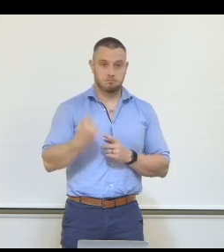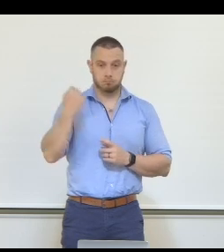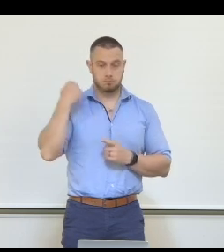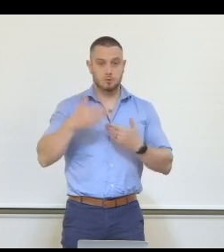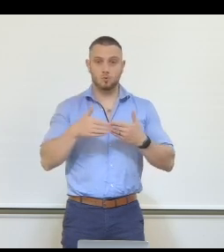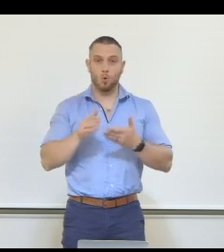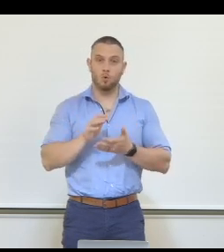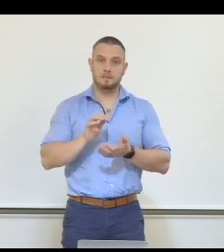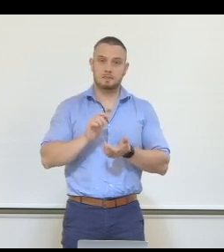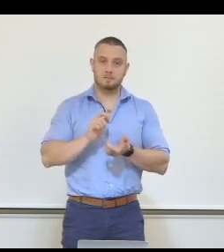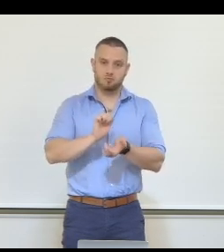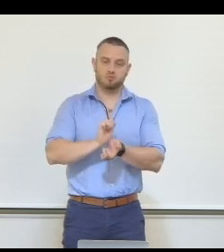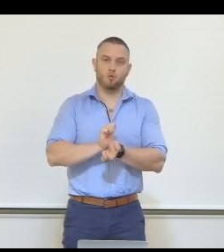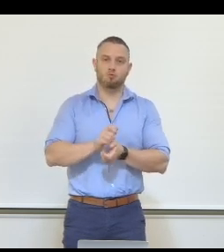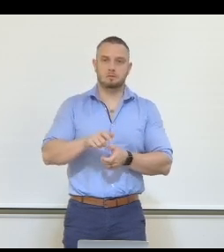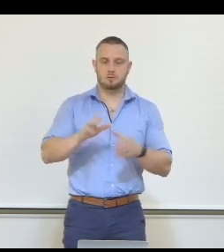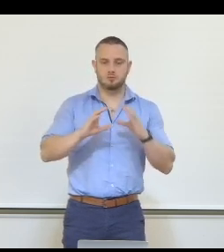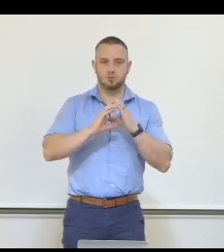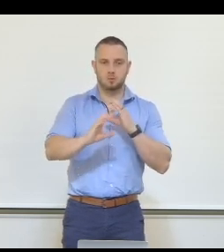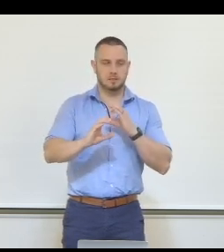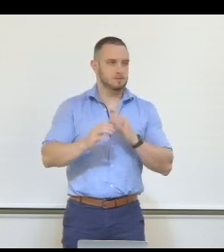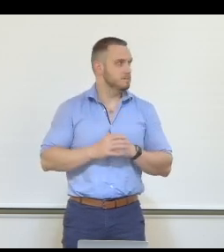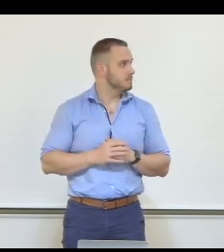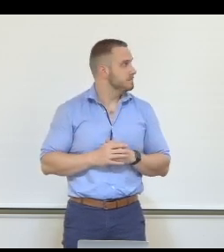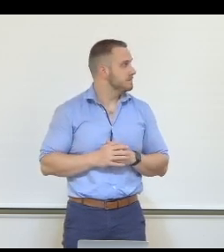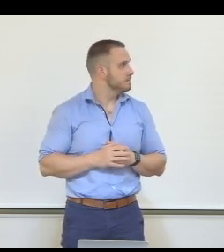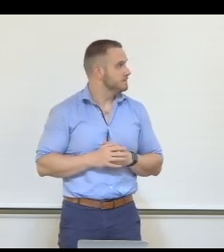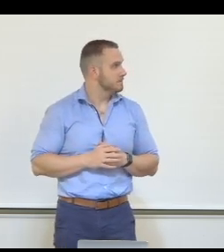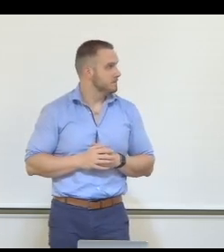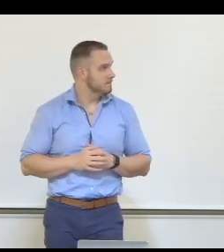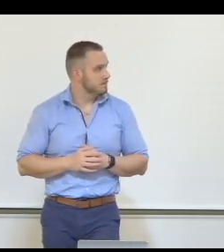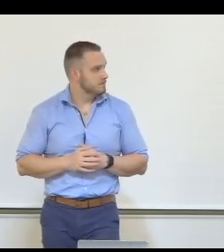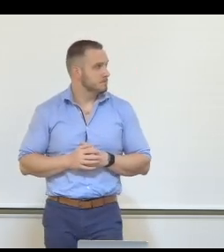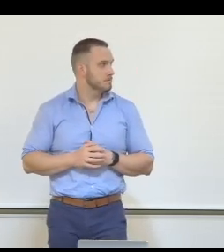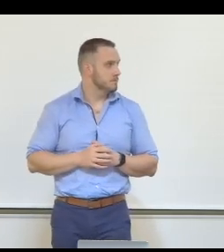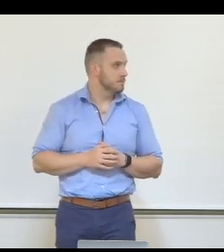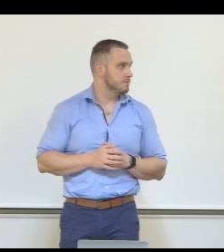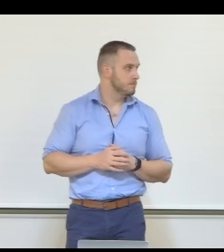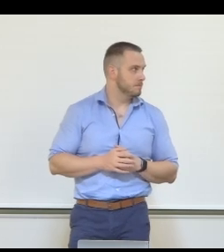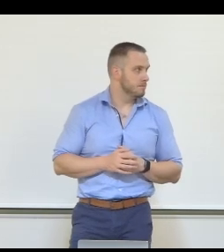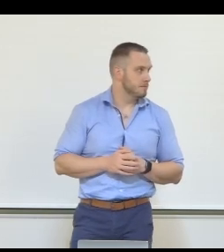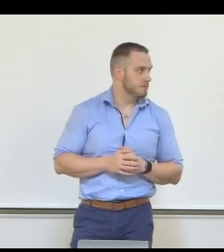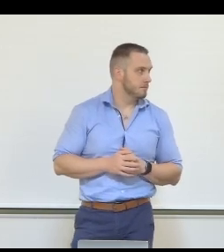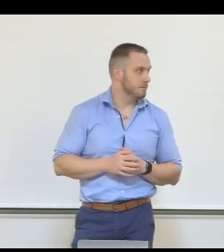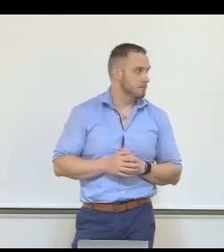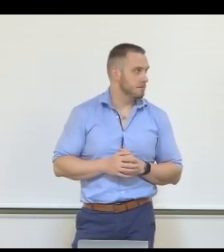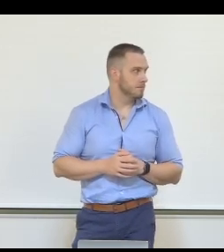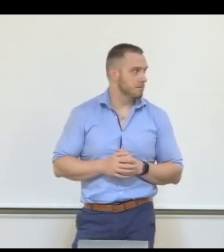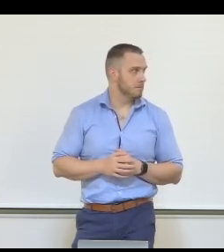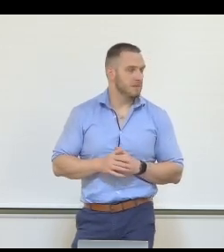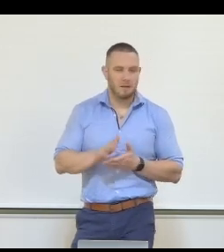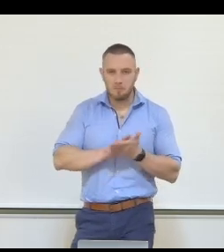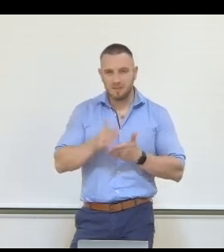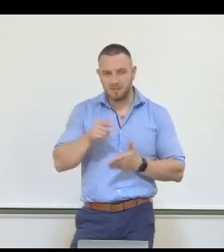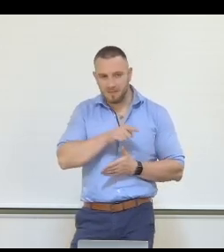module, not the nicest one, but that was the one that was facing the biggest area where press and officials could